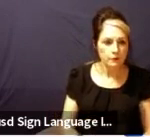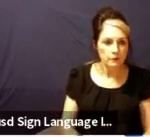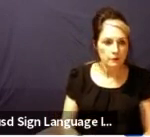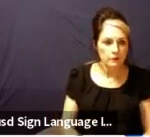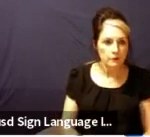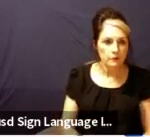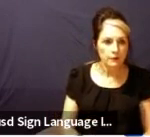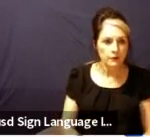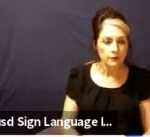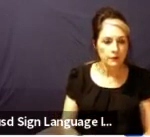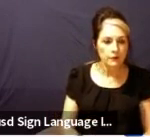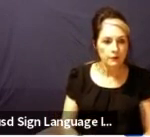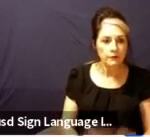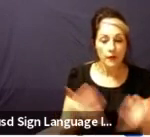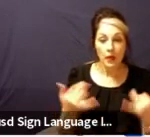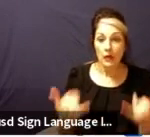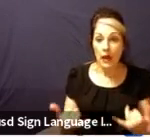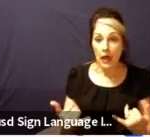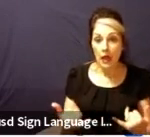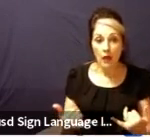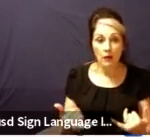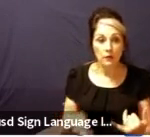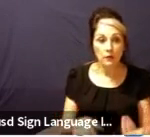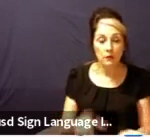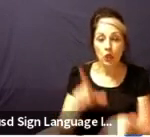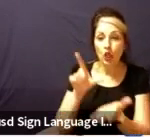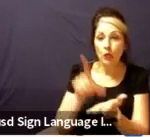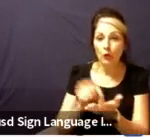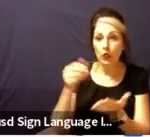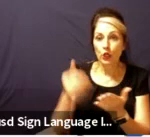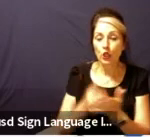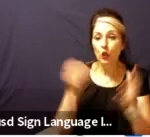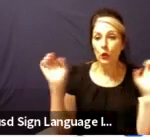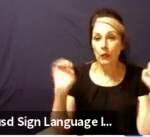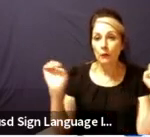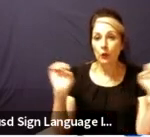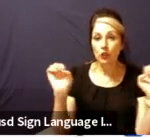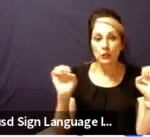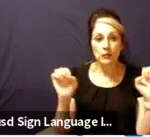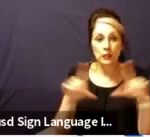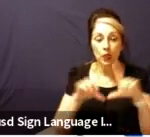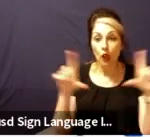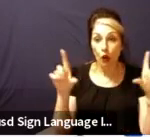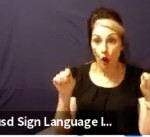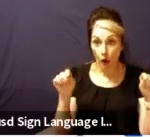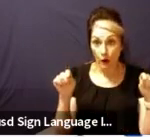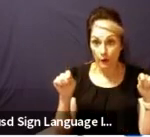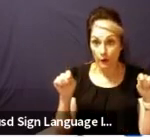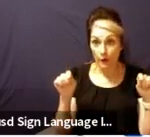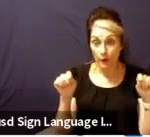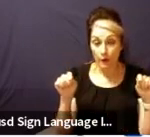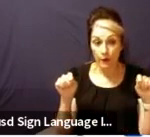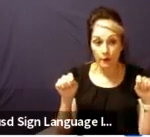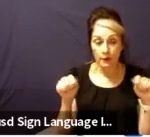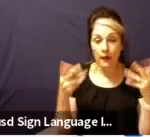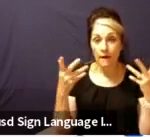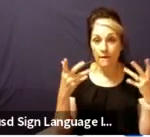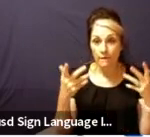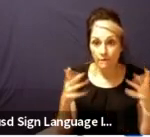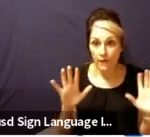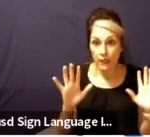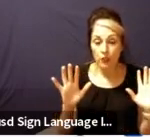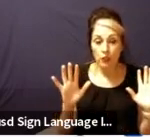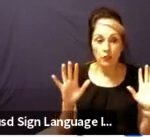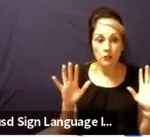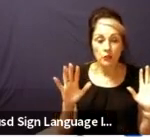From there, you will then click on print a new emergency card. And once you click on that,